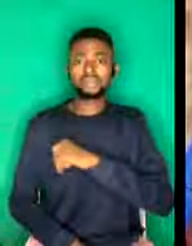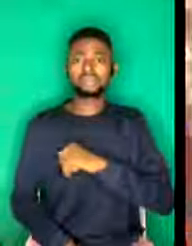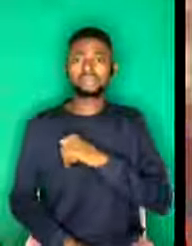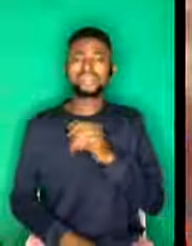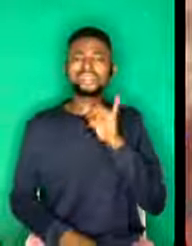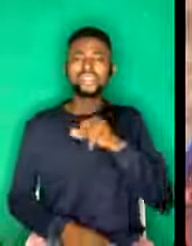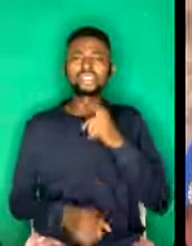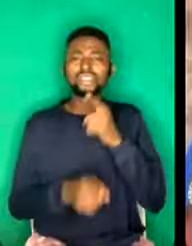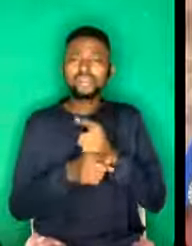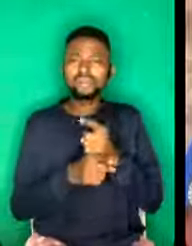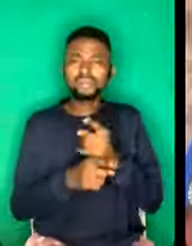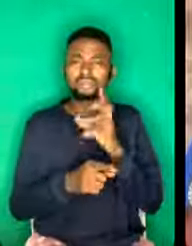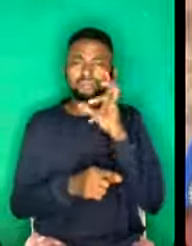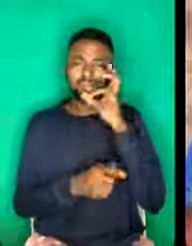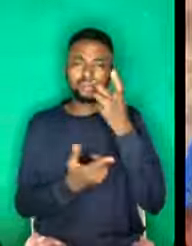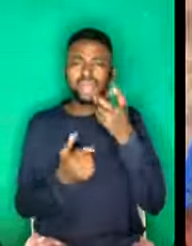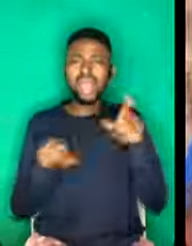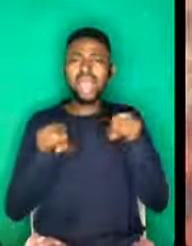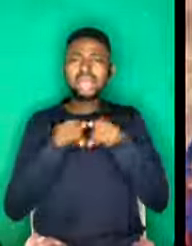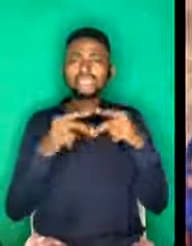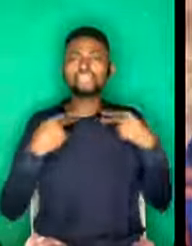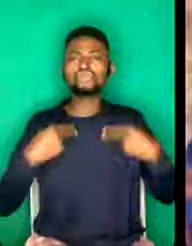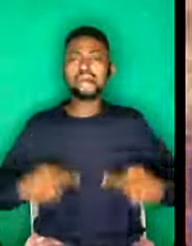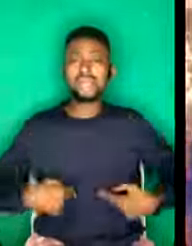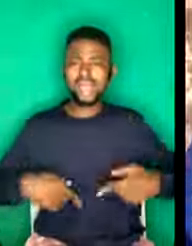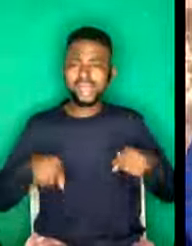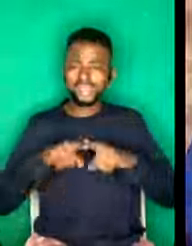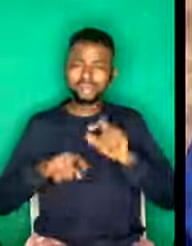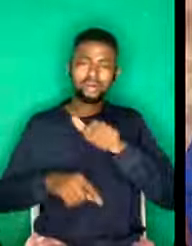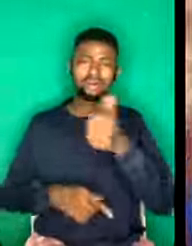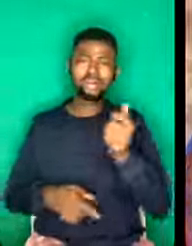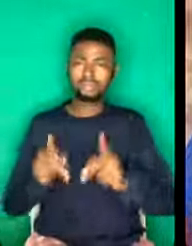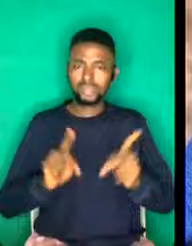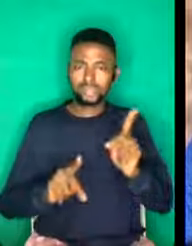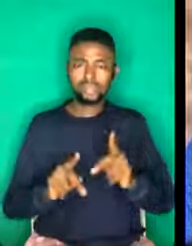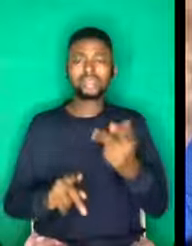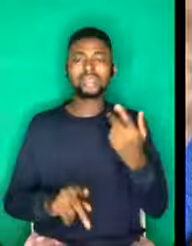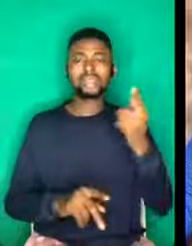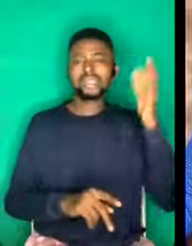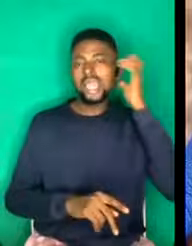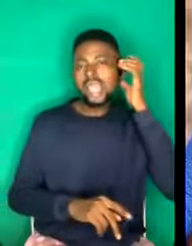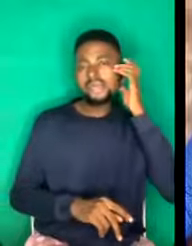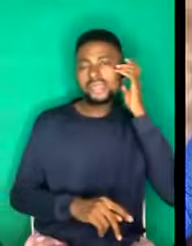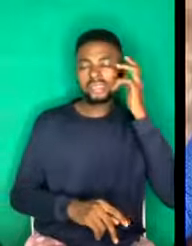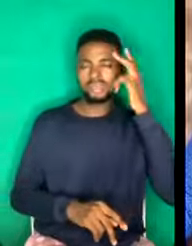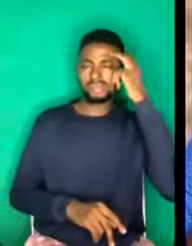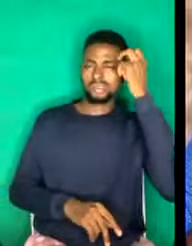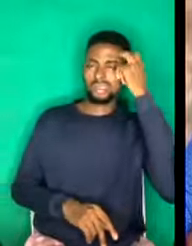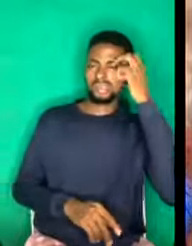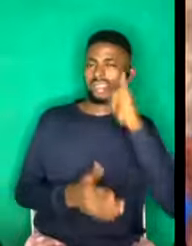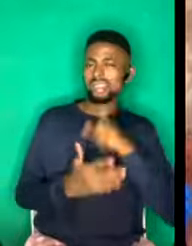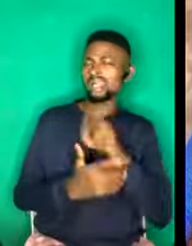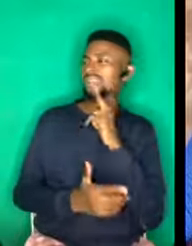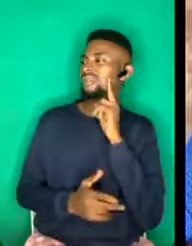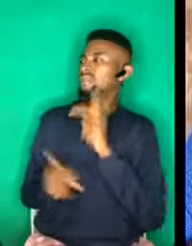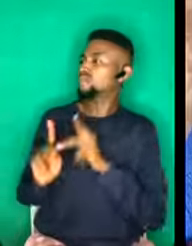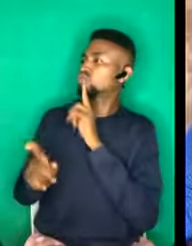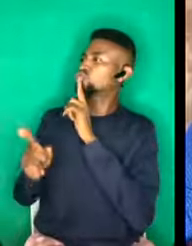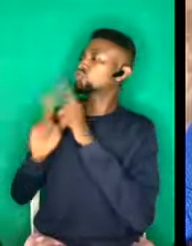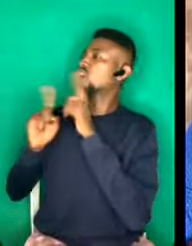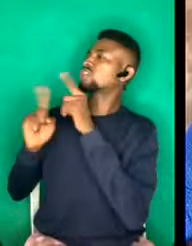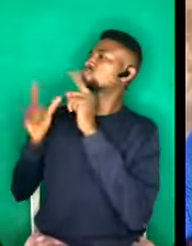as human as every other person. So the hearing will suspect that the deaf is talking about them just because they